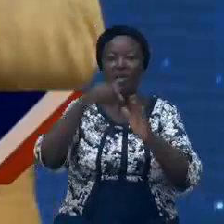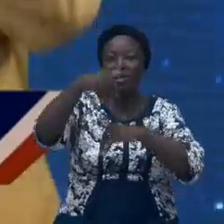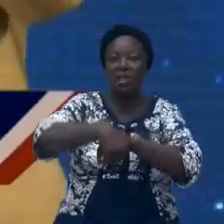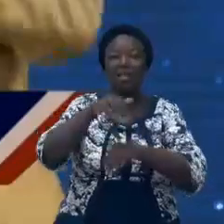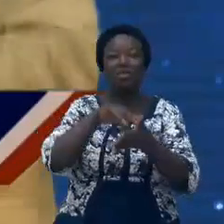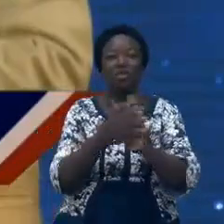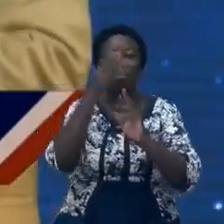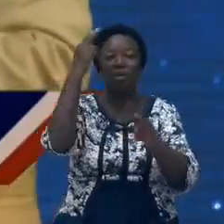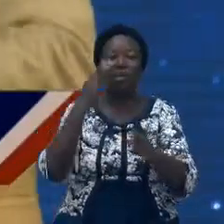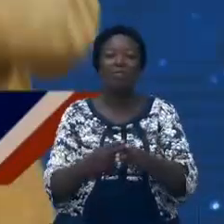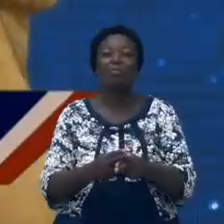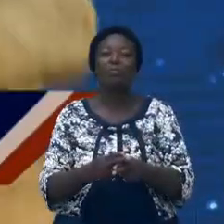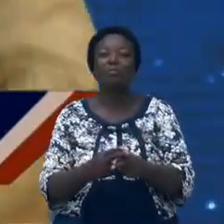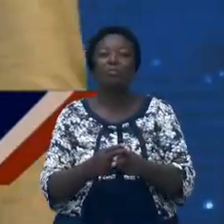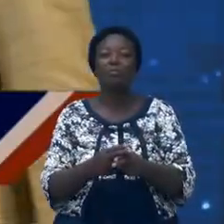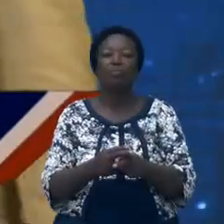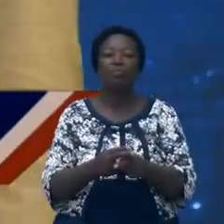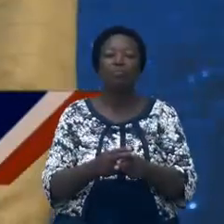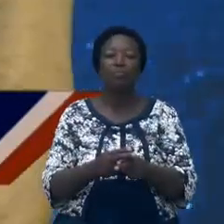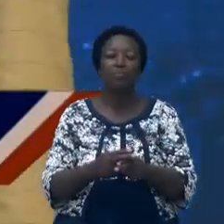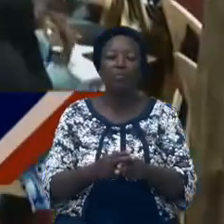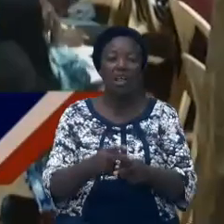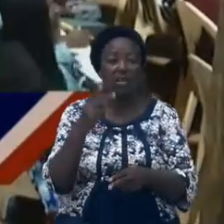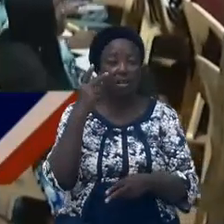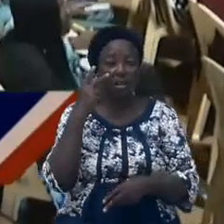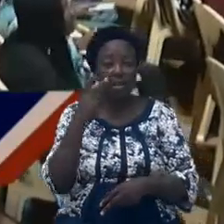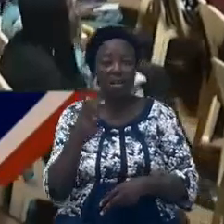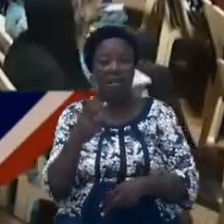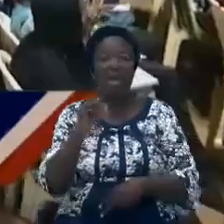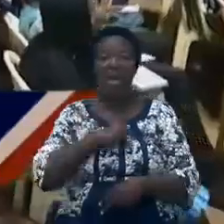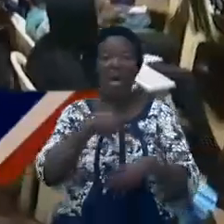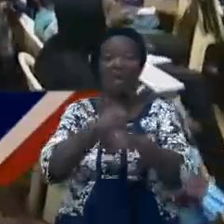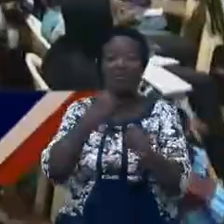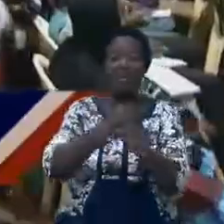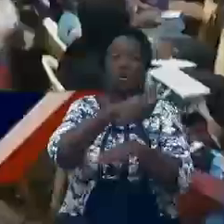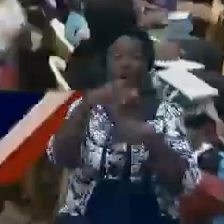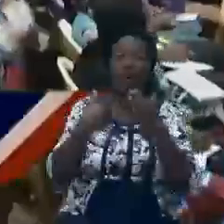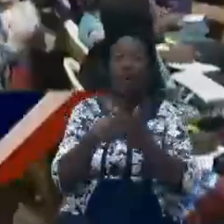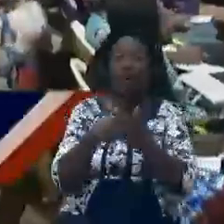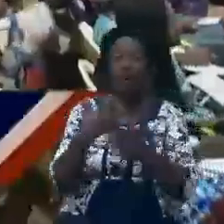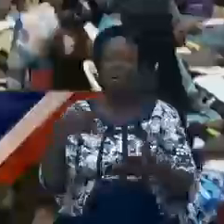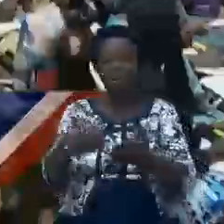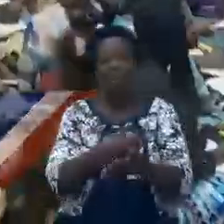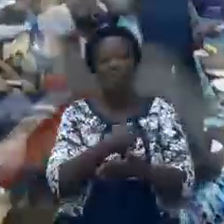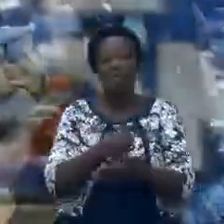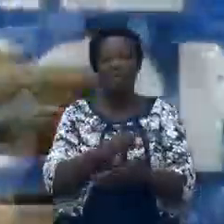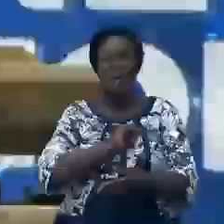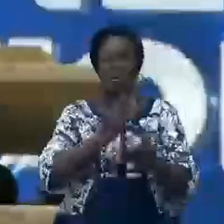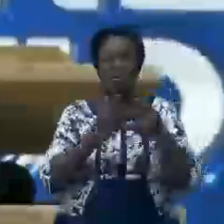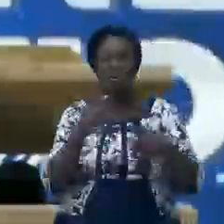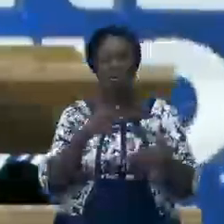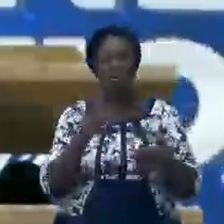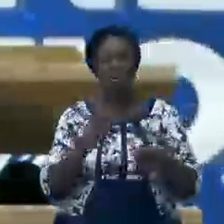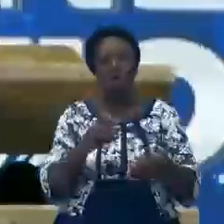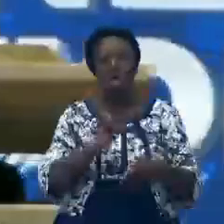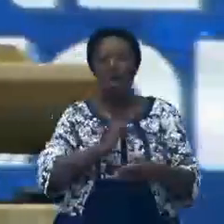in. Eat your life tonight in Jesus' name. Behold, I make all things new.